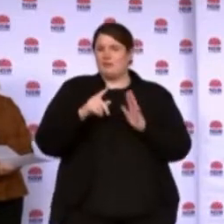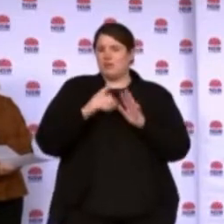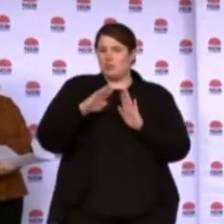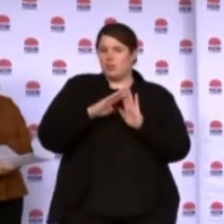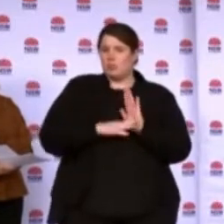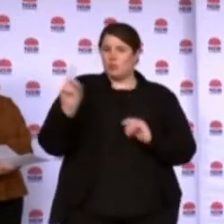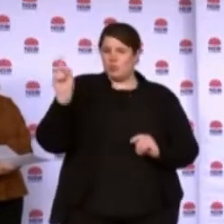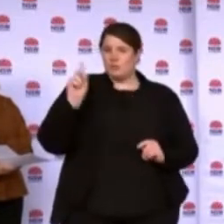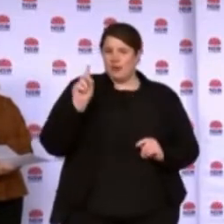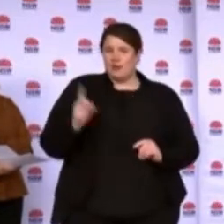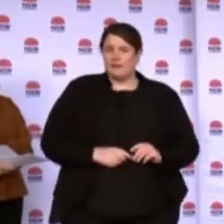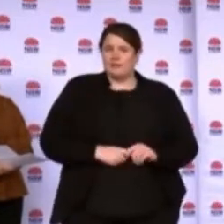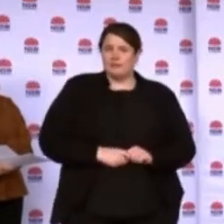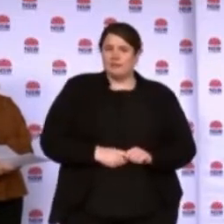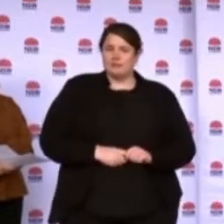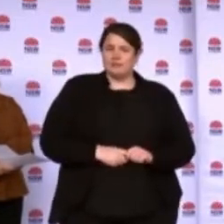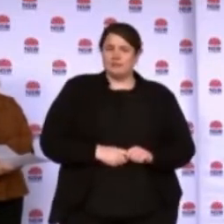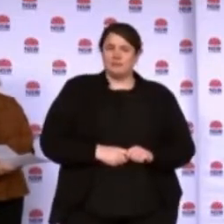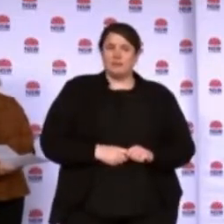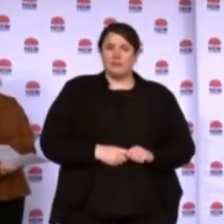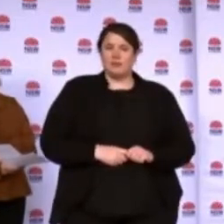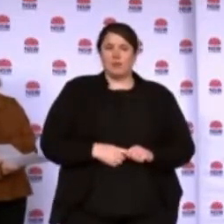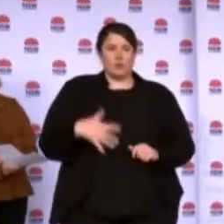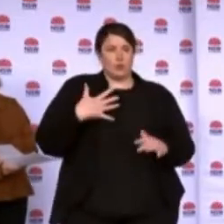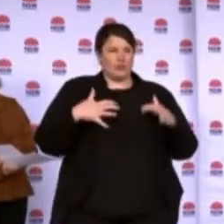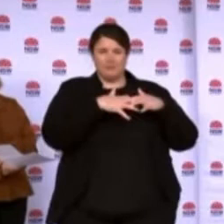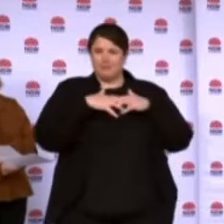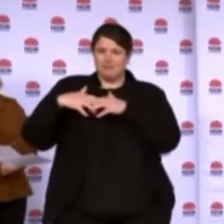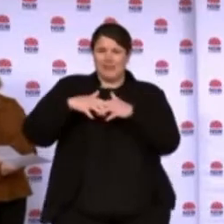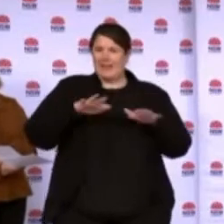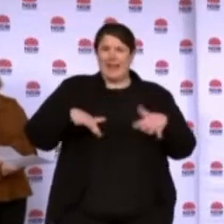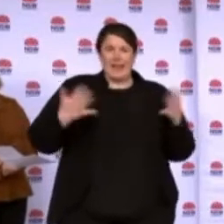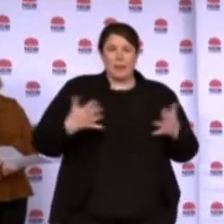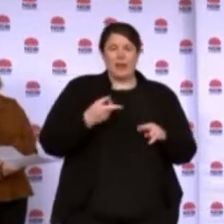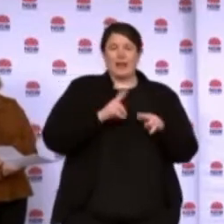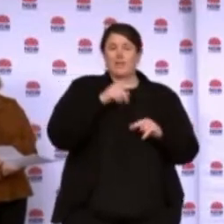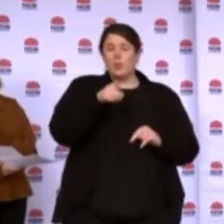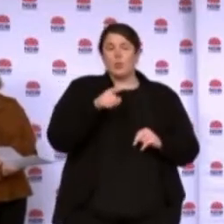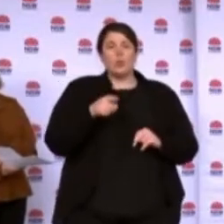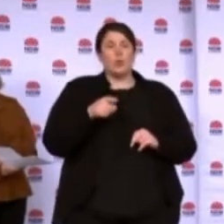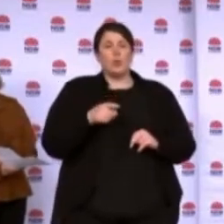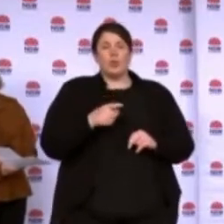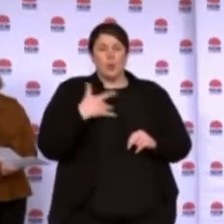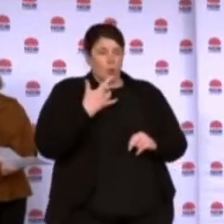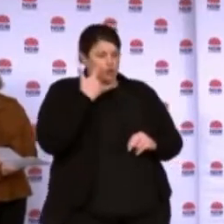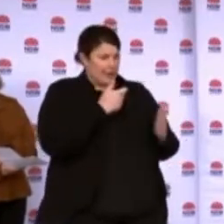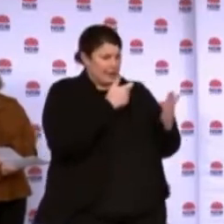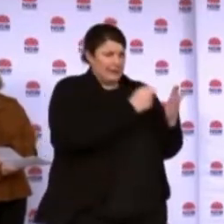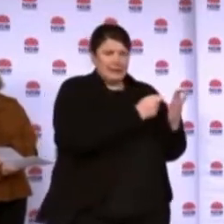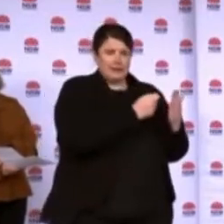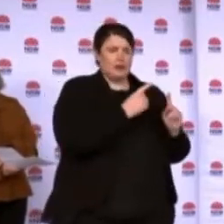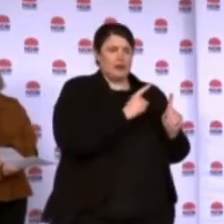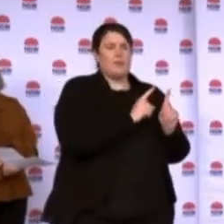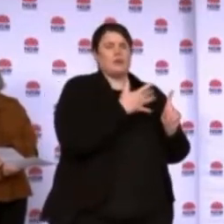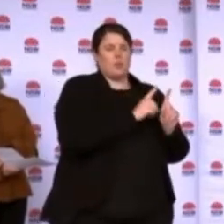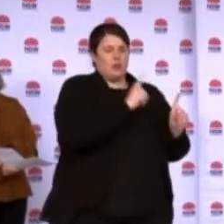regard. But please know, we don't want crowding anywhere. So if you're waiting to check in somewhere, make sure you're